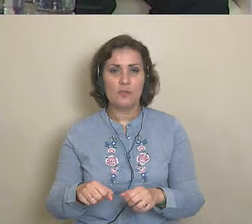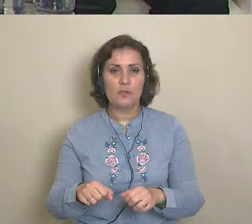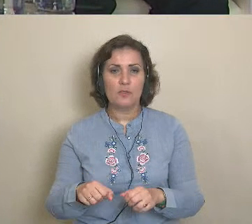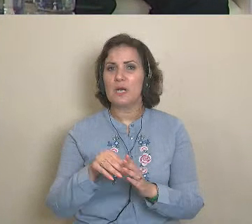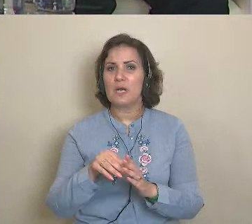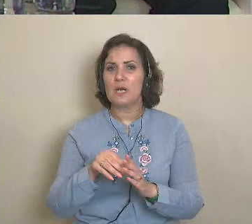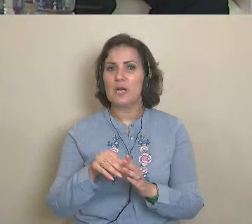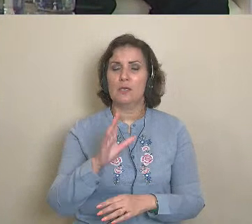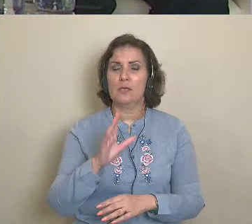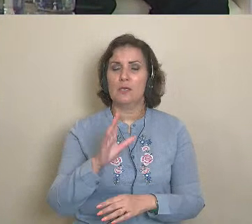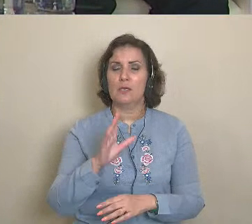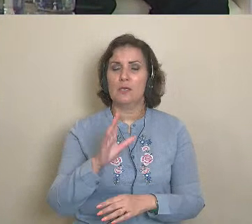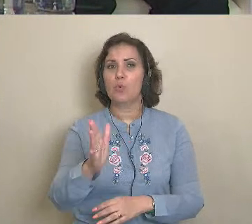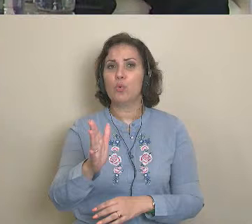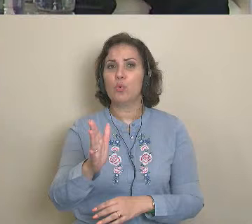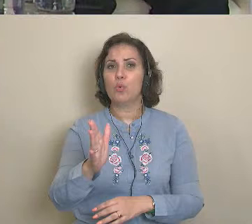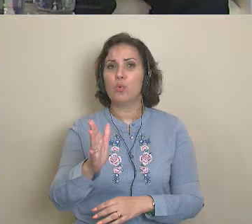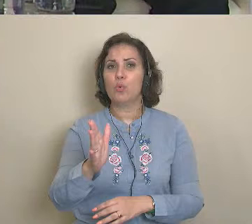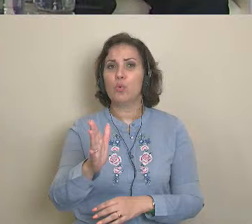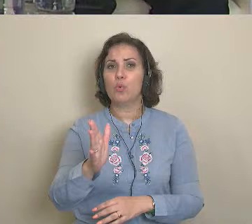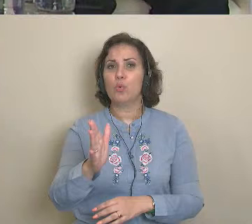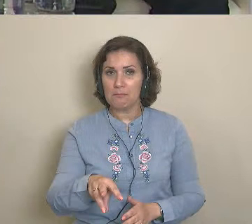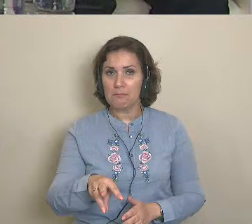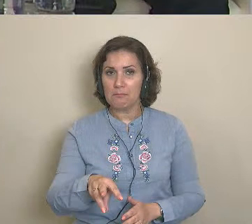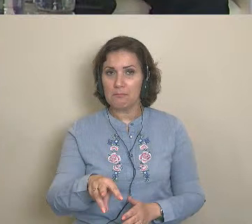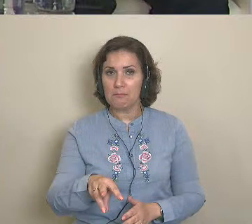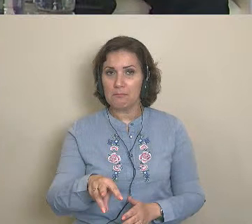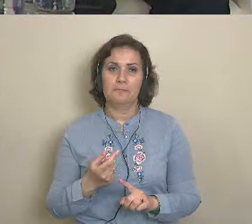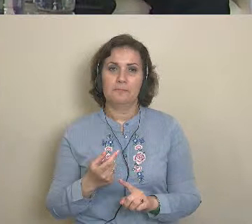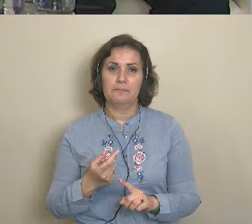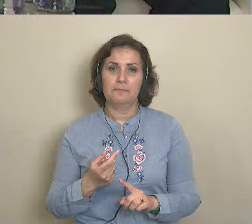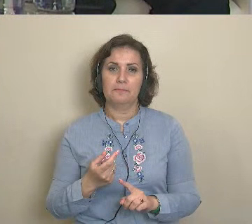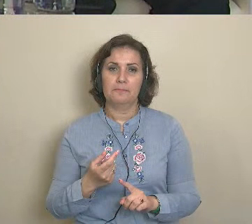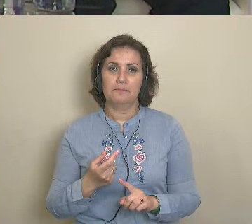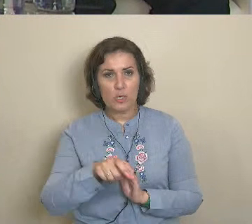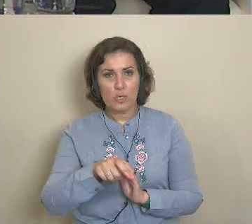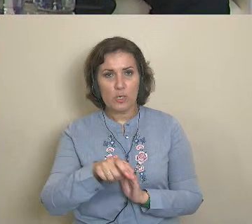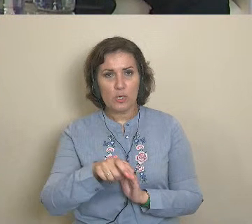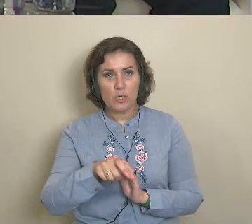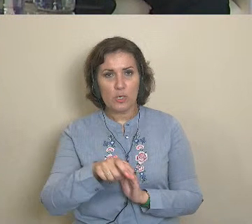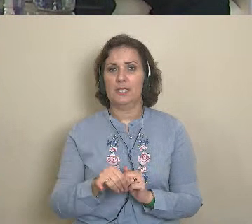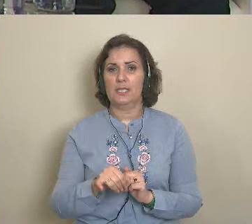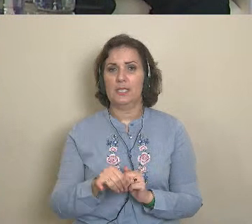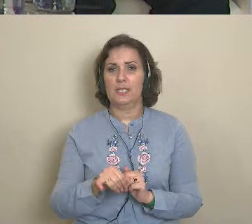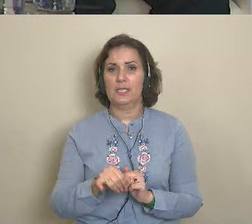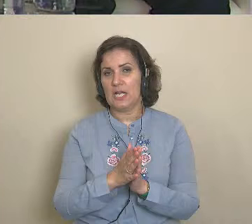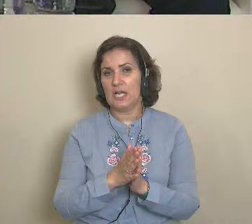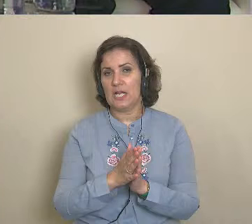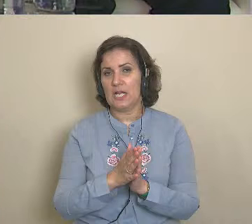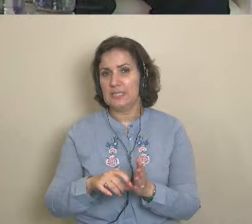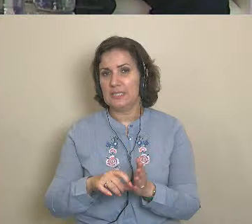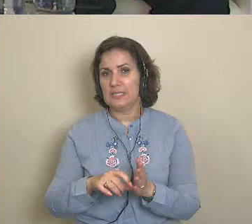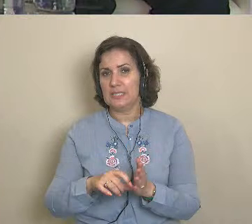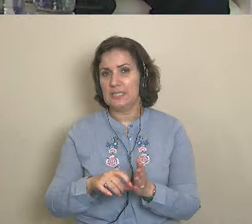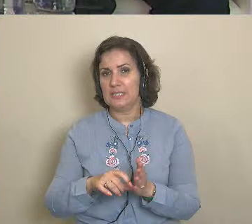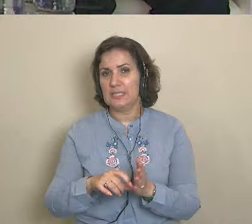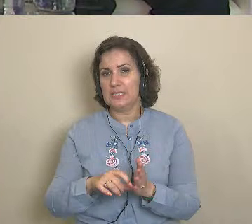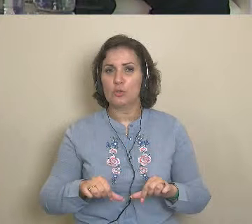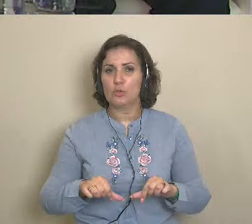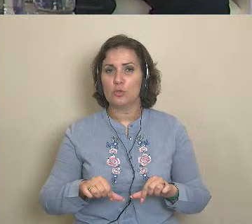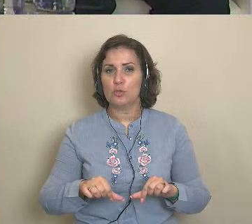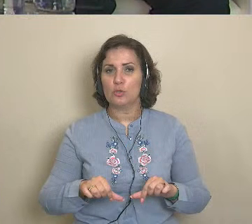of the first generation, the right to be elected and to elect. And the voters and electors and the members